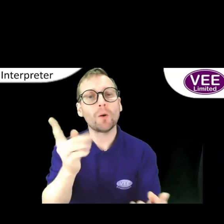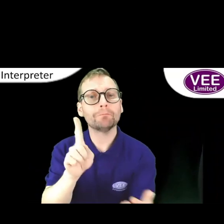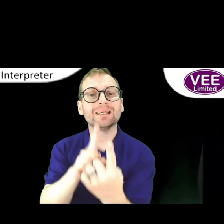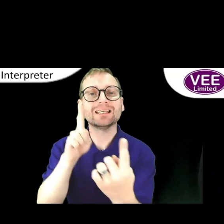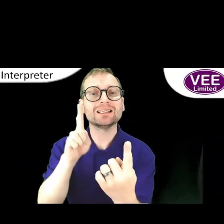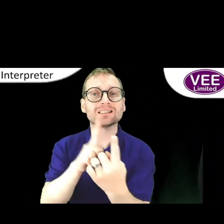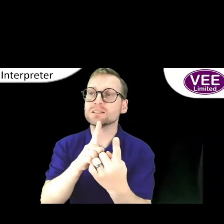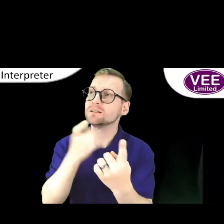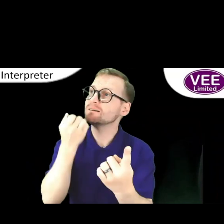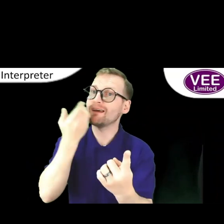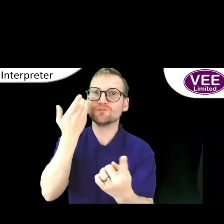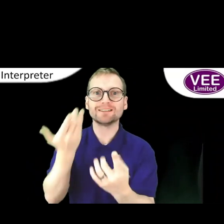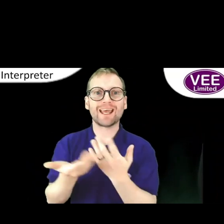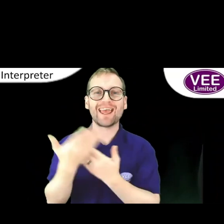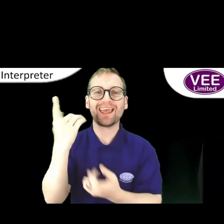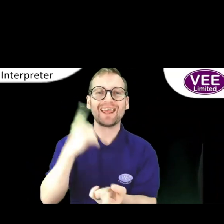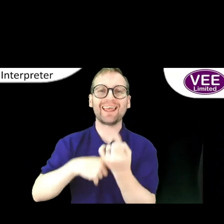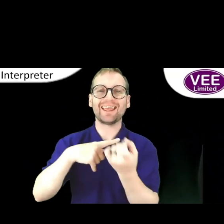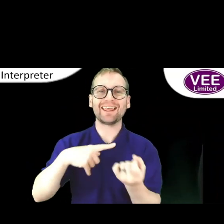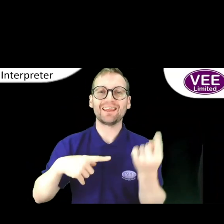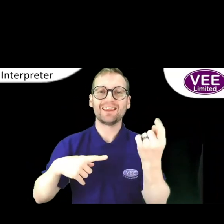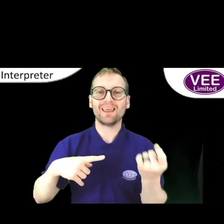don't meet every day.